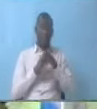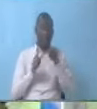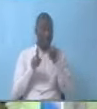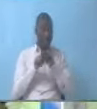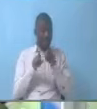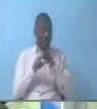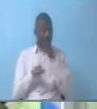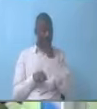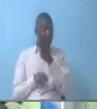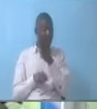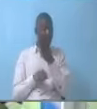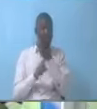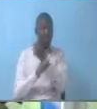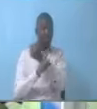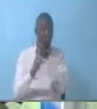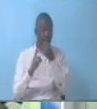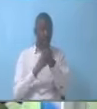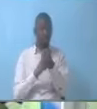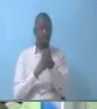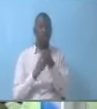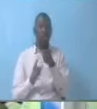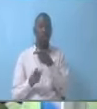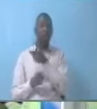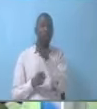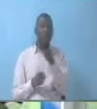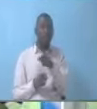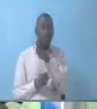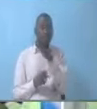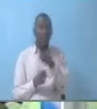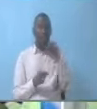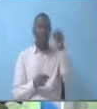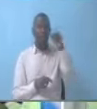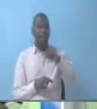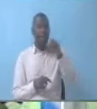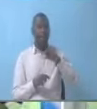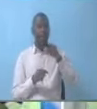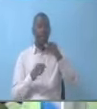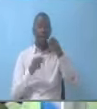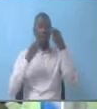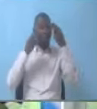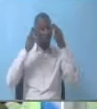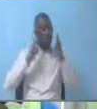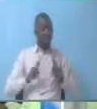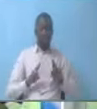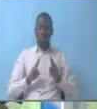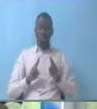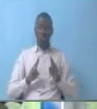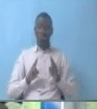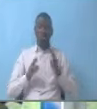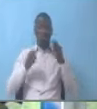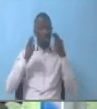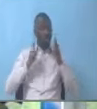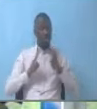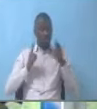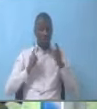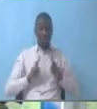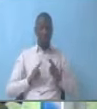these bad laws were not just